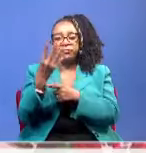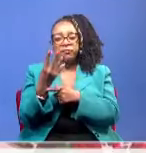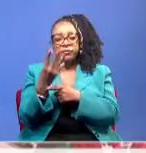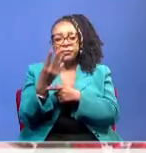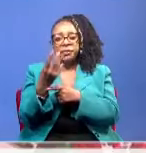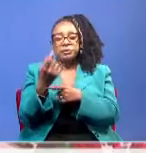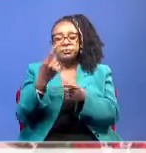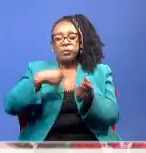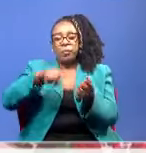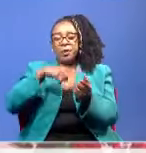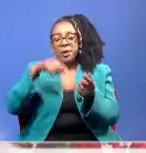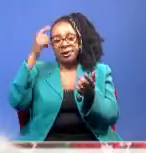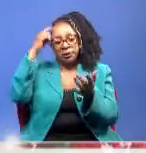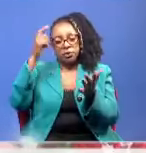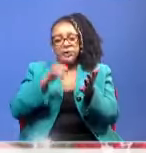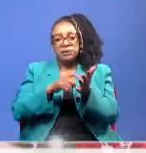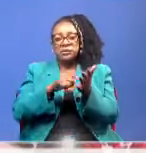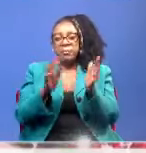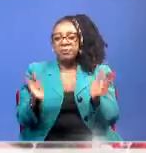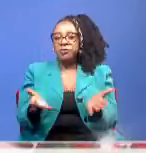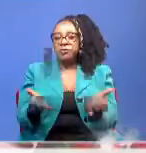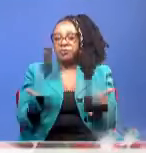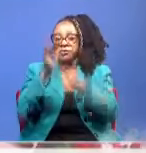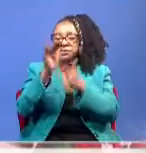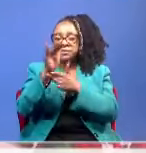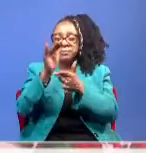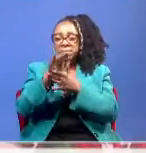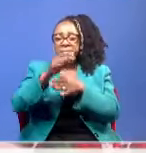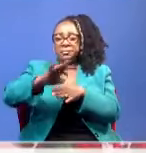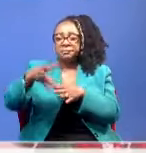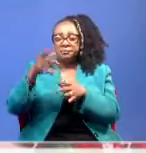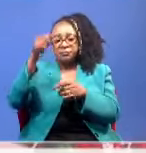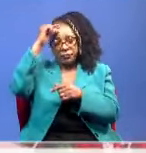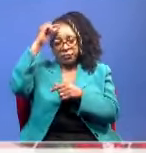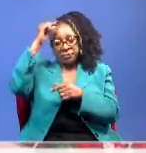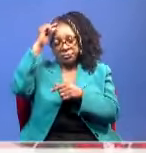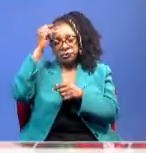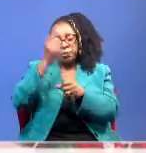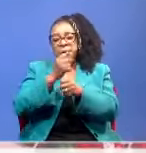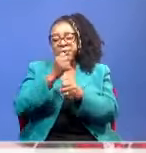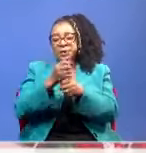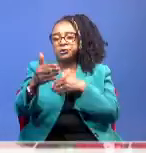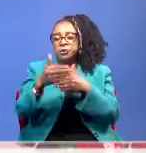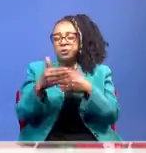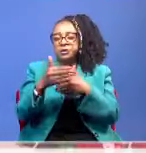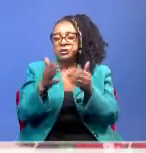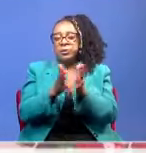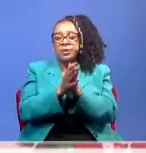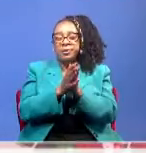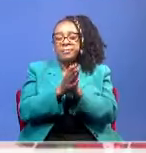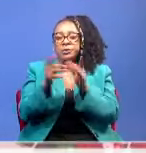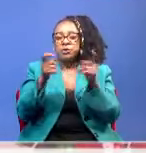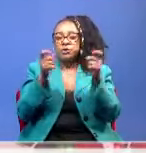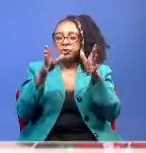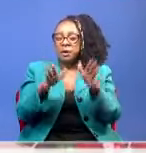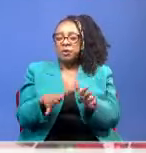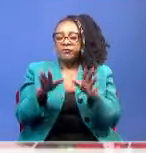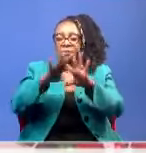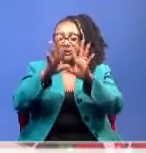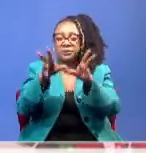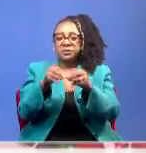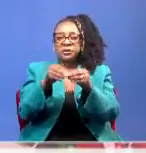We acknowledge this improvement and I urge county governments to collaborate closely with the Controller of Budgets to implement